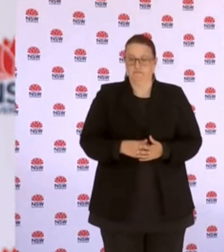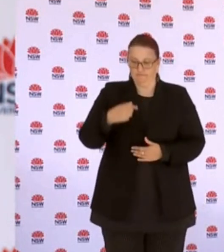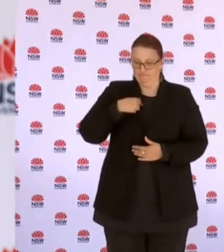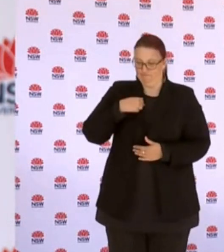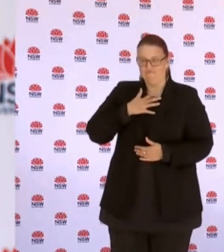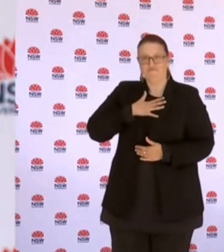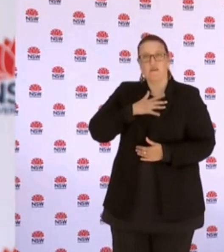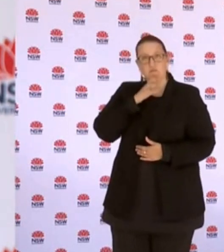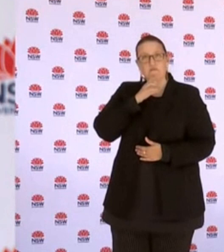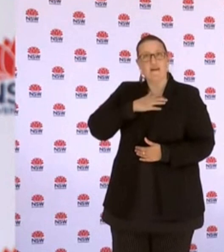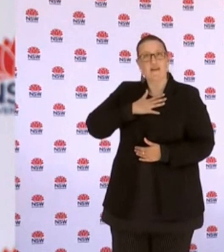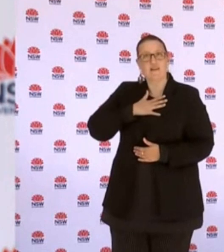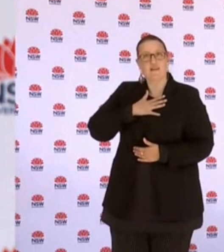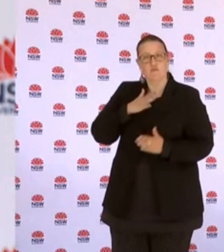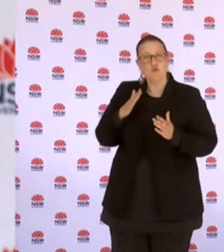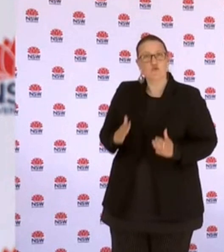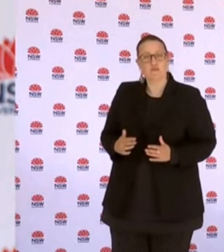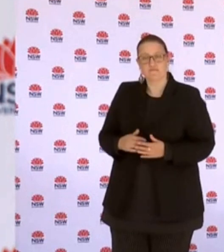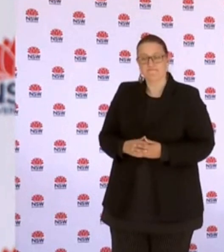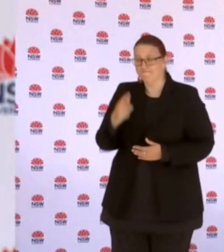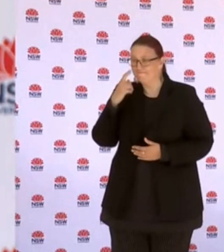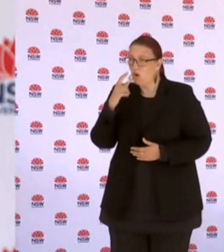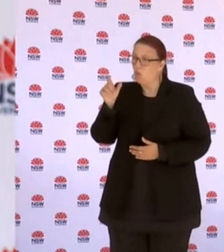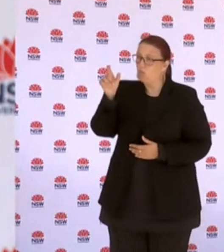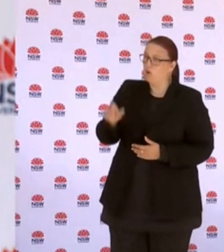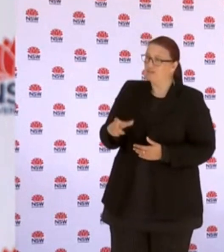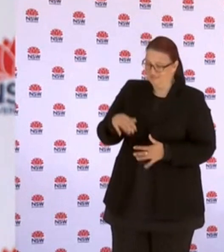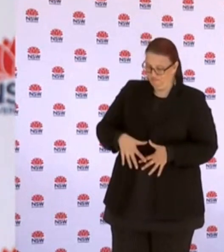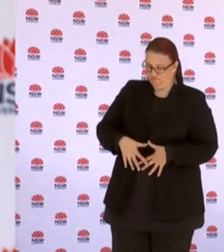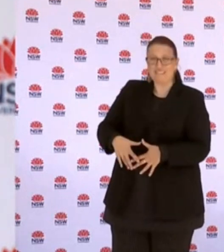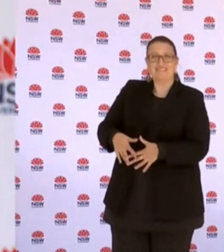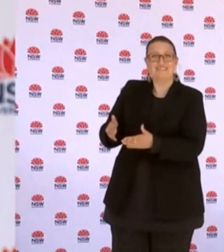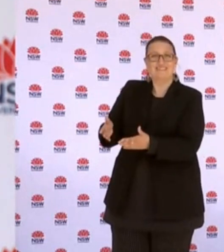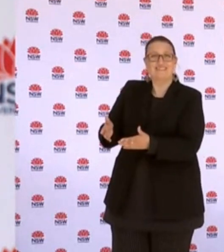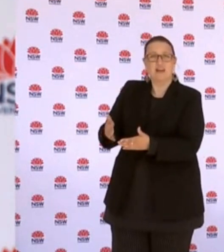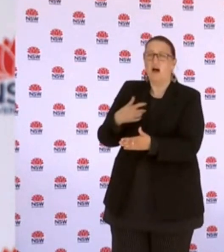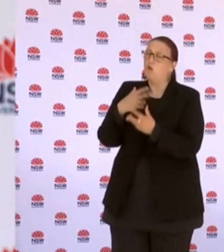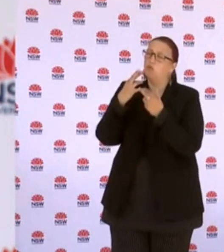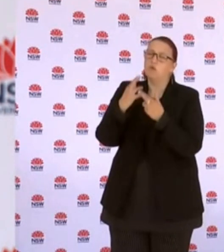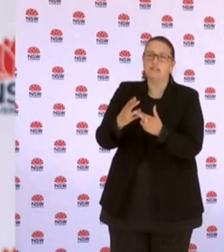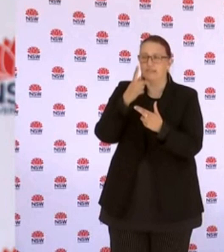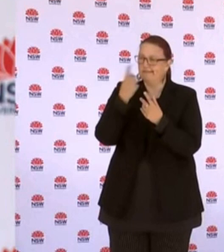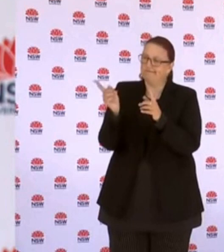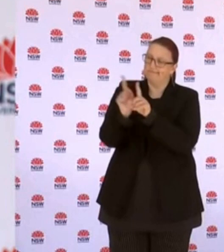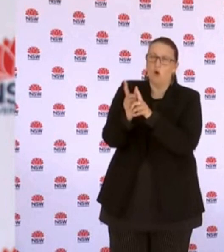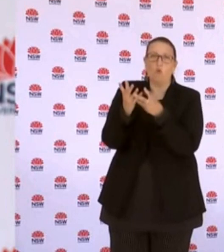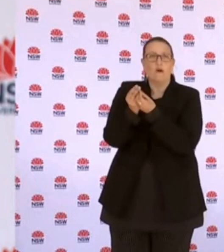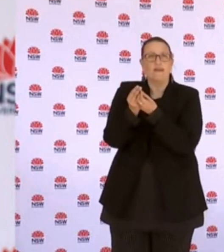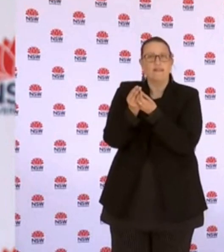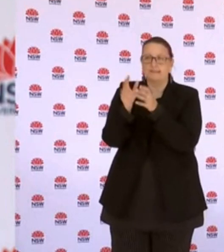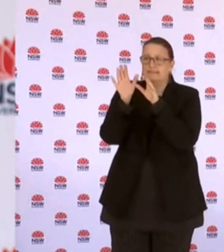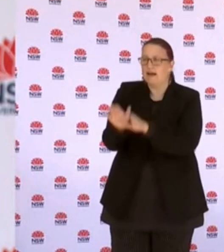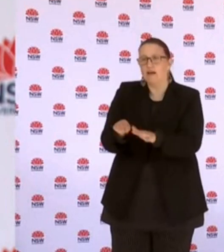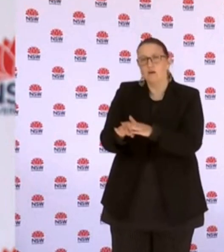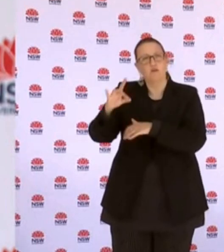give birth and post-birth have their support person there with them as long as possible. I have discussed that with